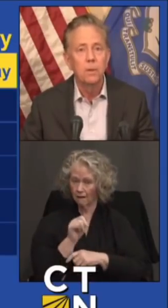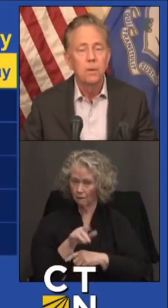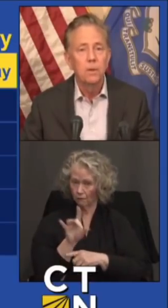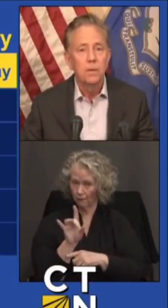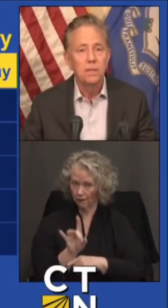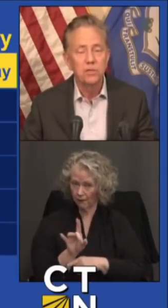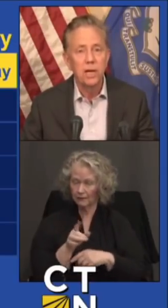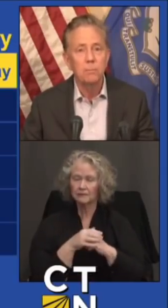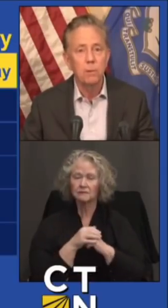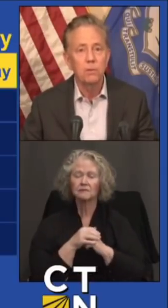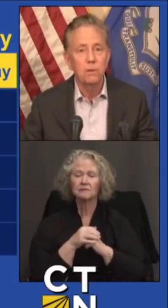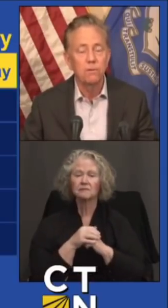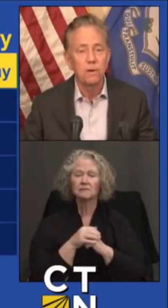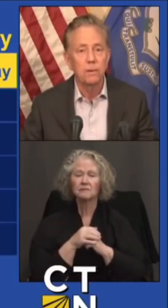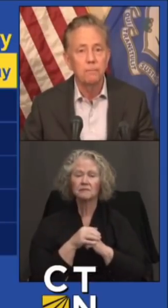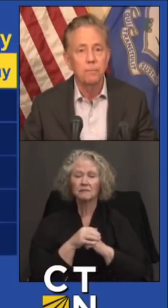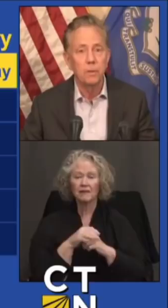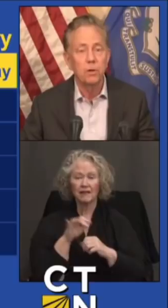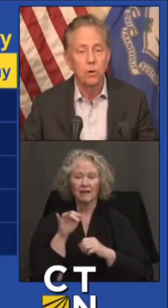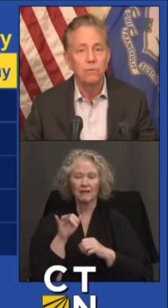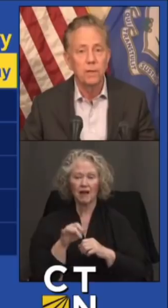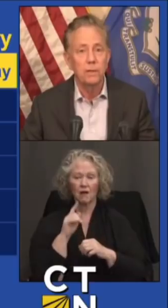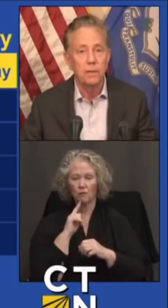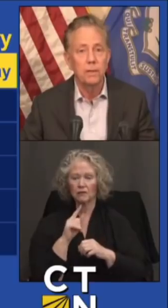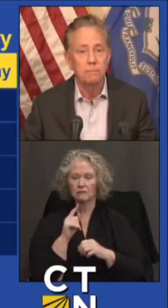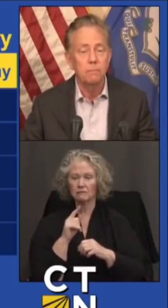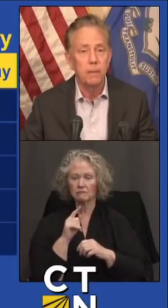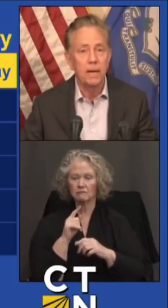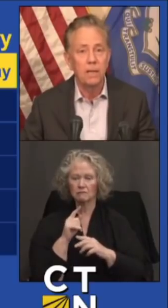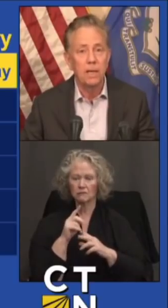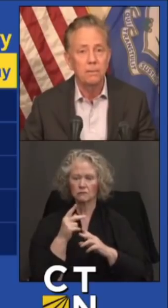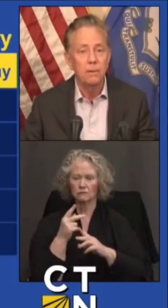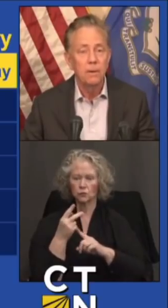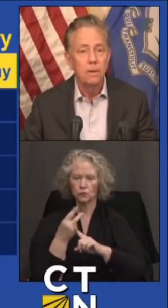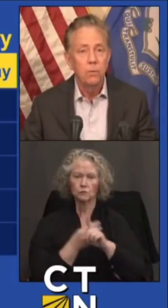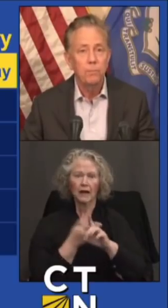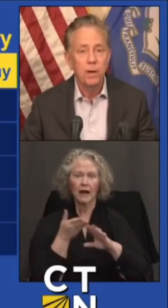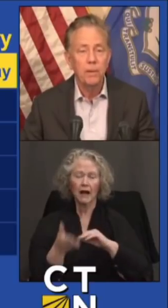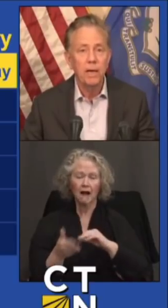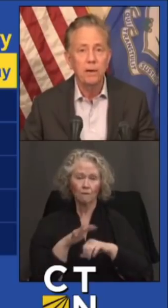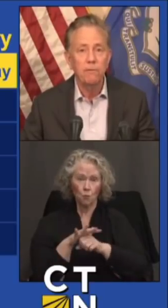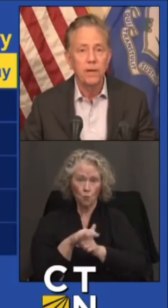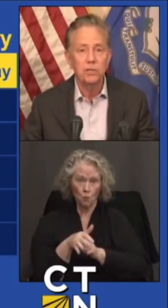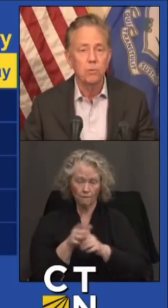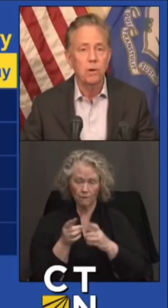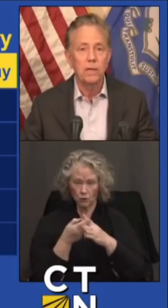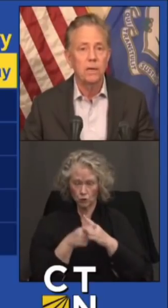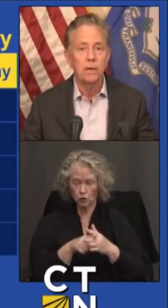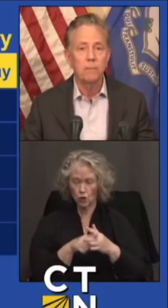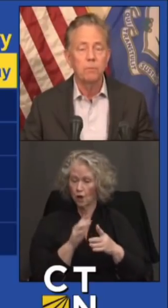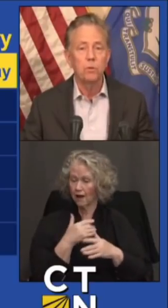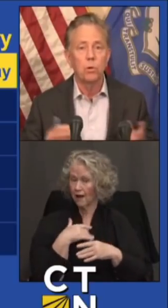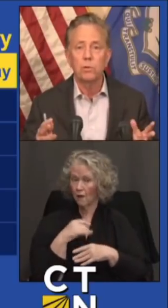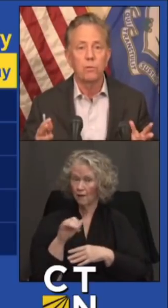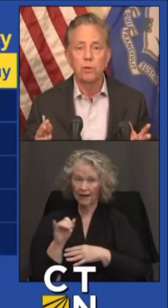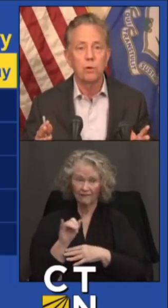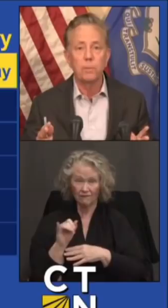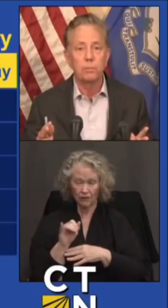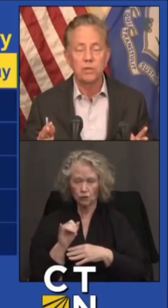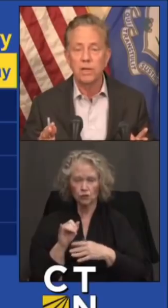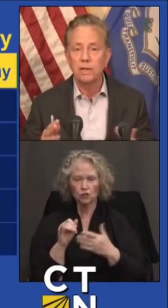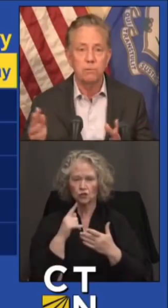8th, in the second month of COVID back then, we probably had an infection rate north